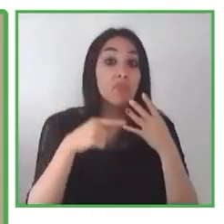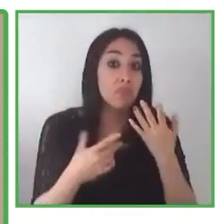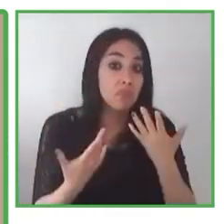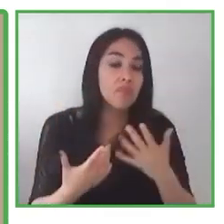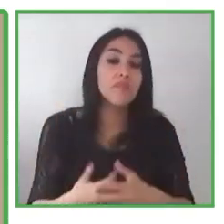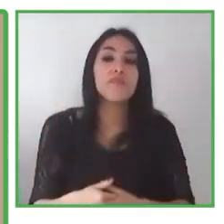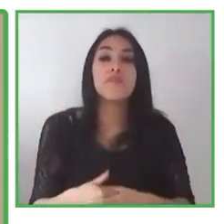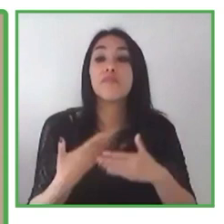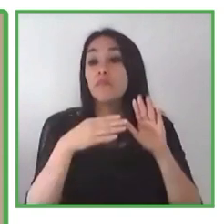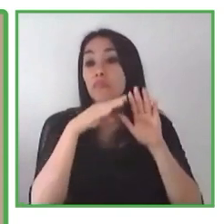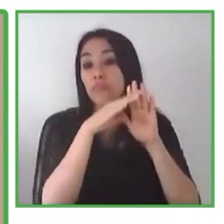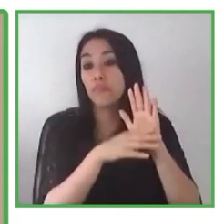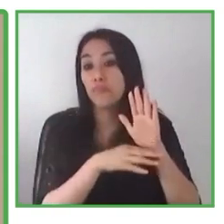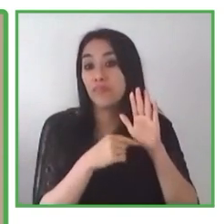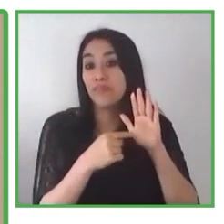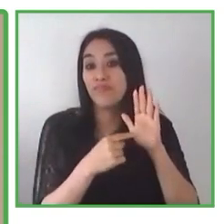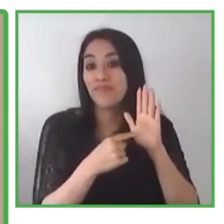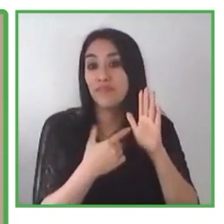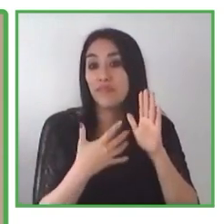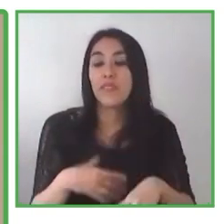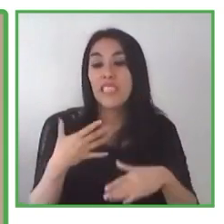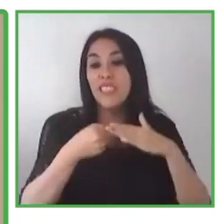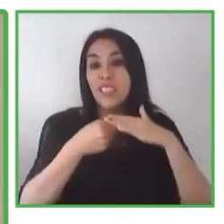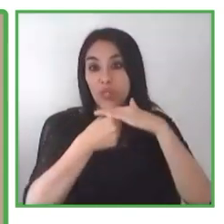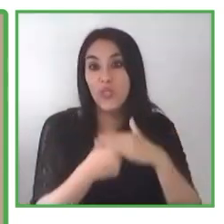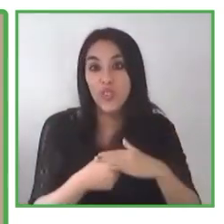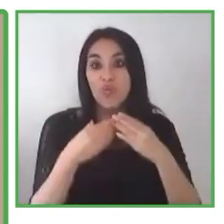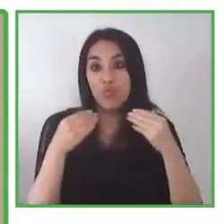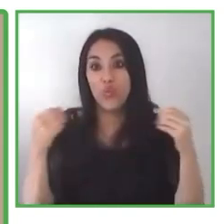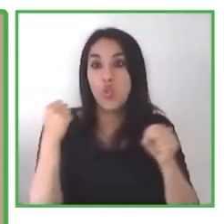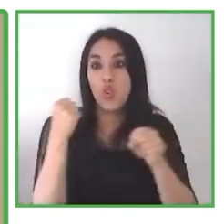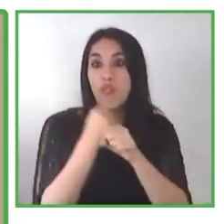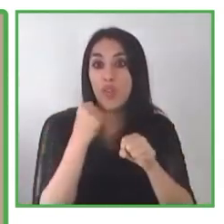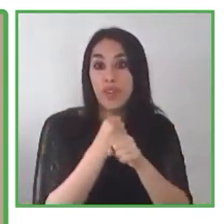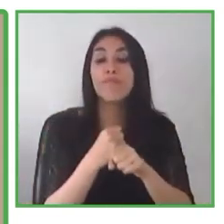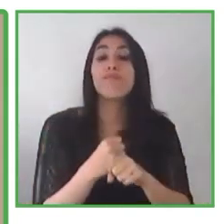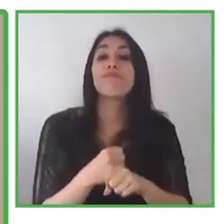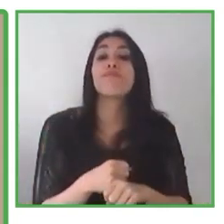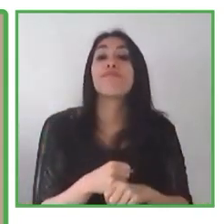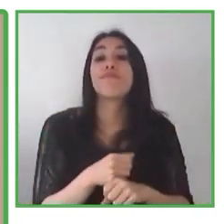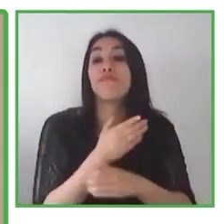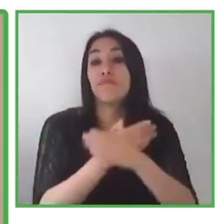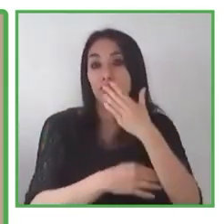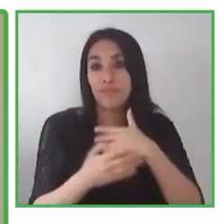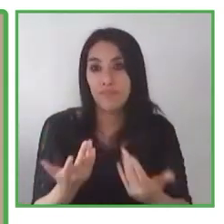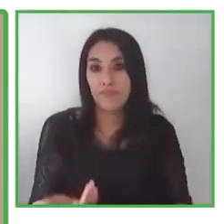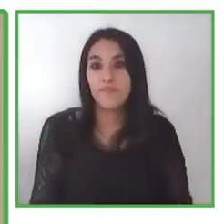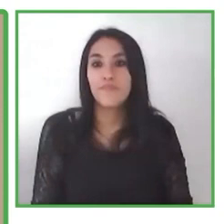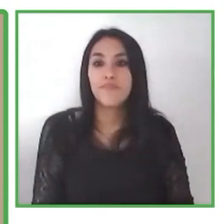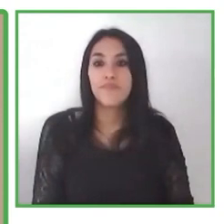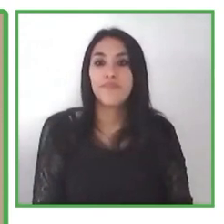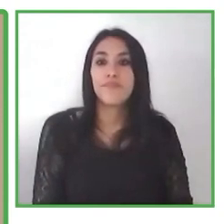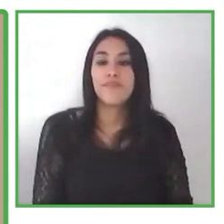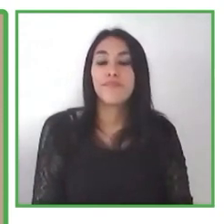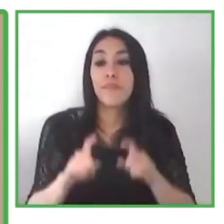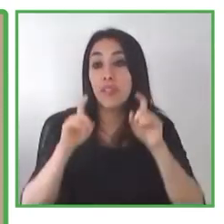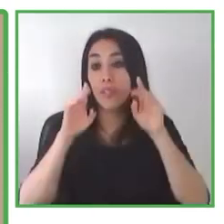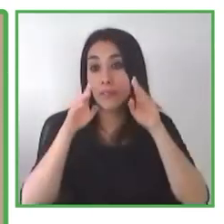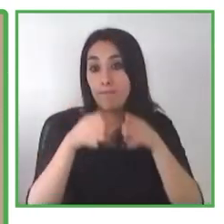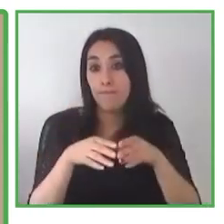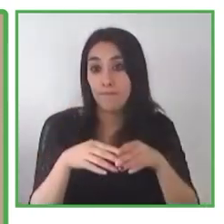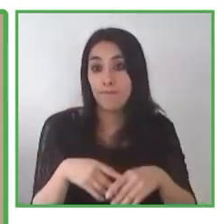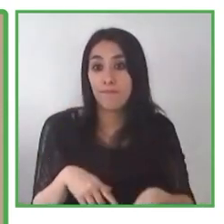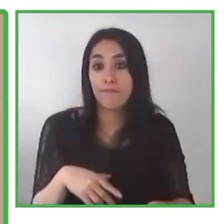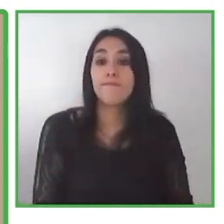some labor laws prohibiting labor discrimination on people with disabilities. In fact,